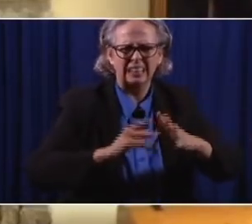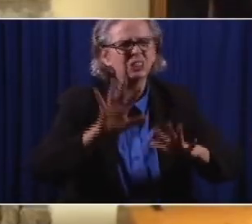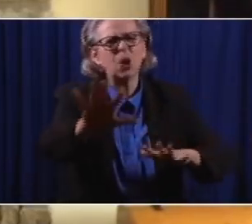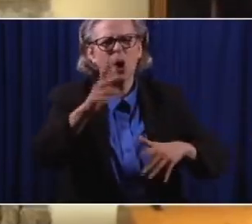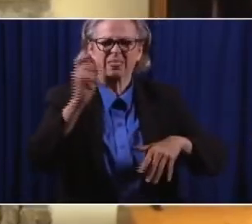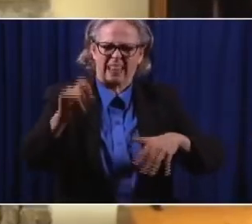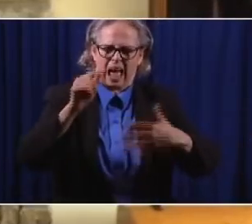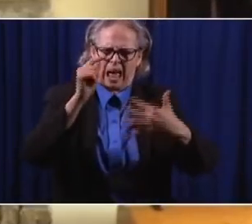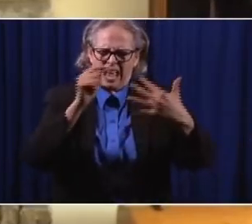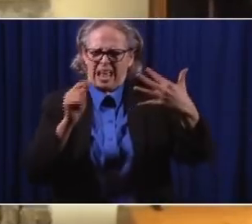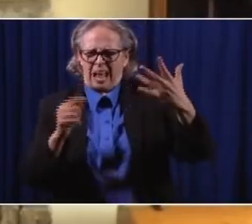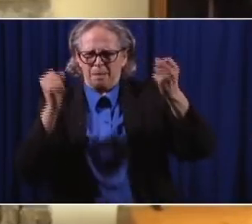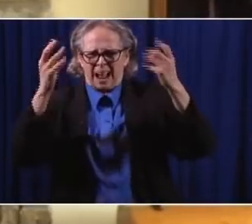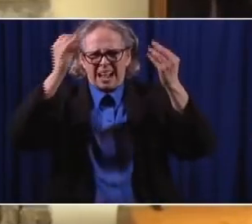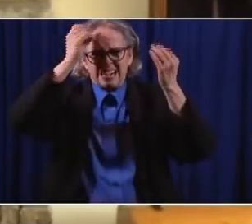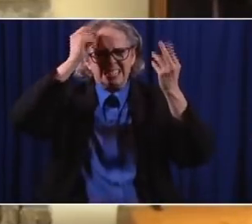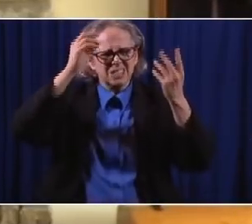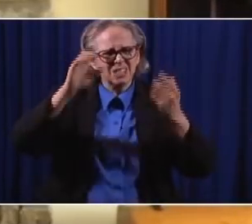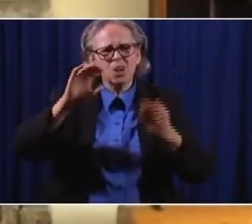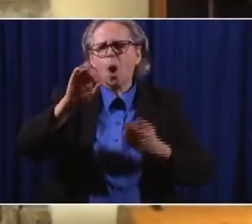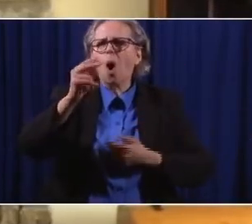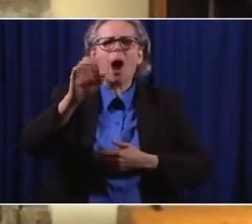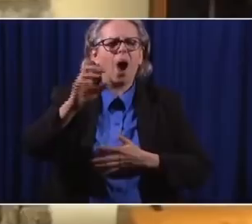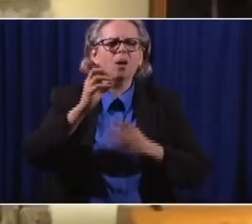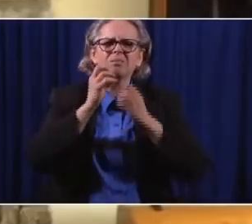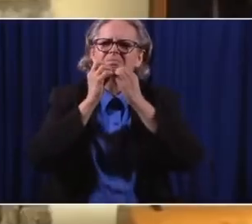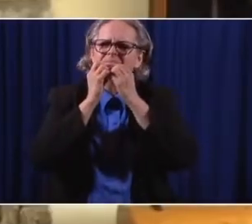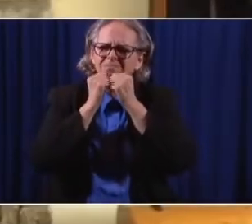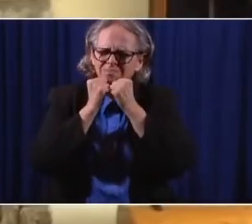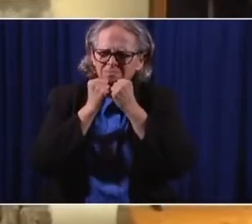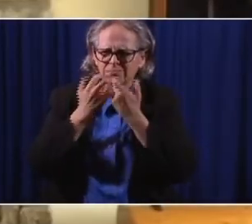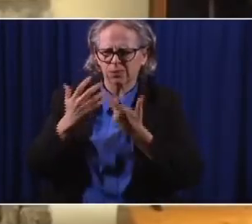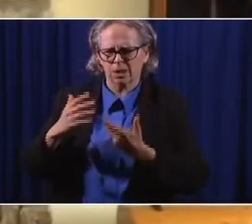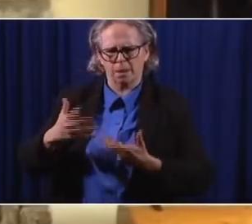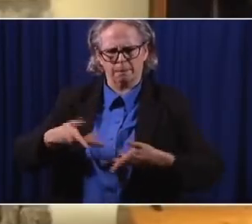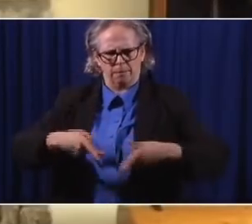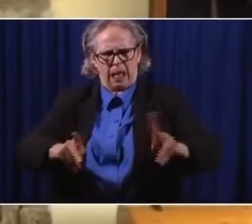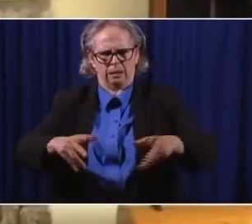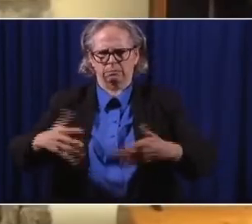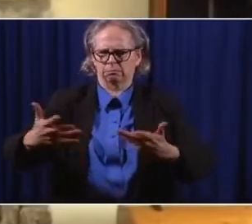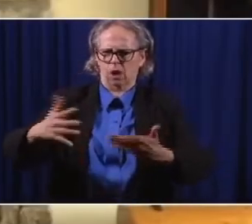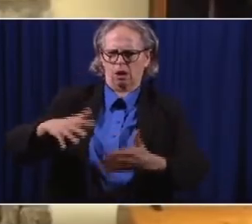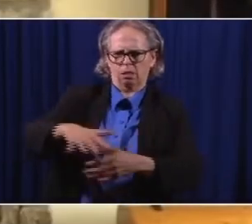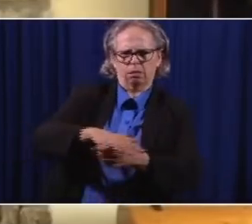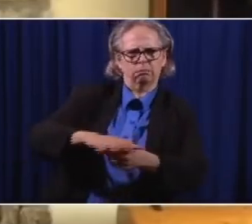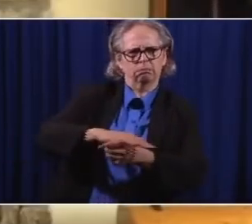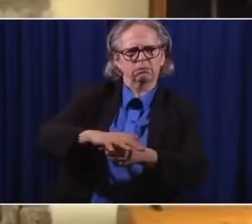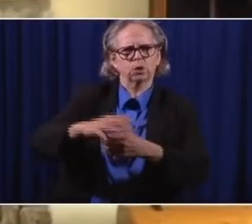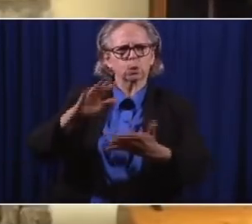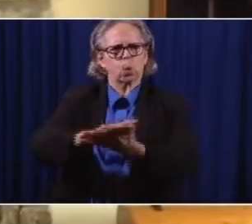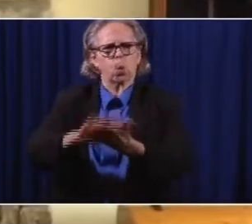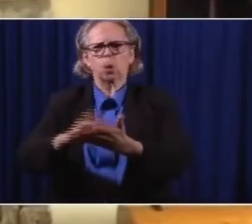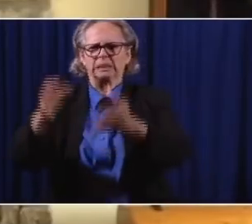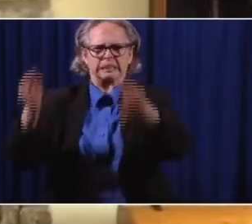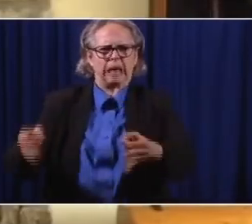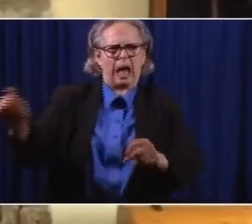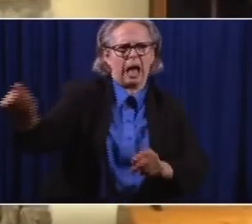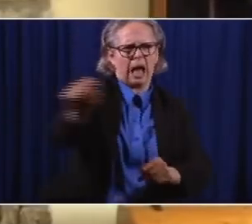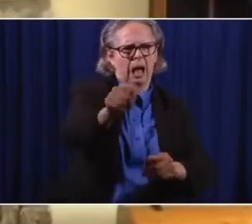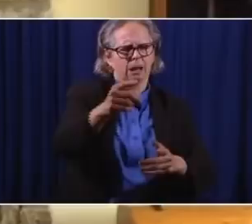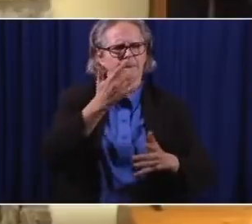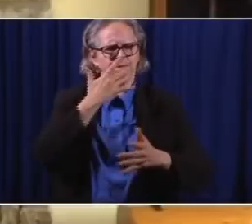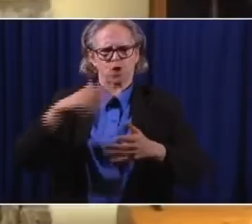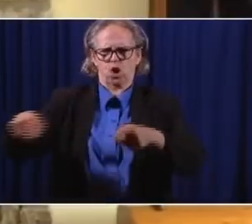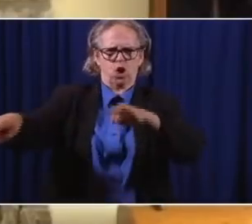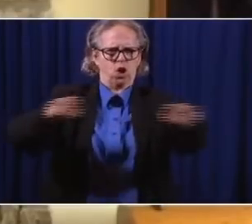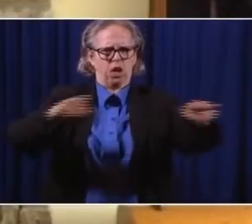schools and parents making these decisions. But I'm bothered as the governor, frankly,